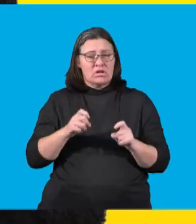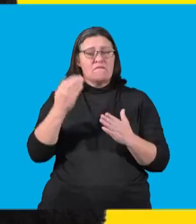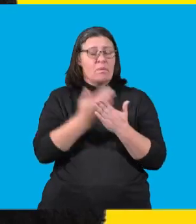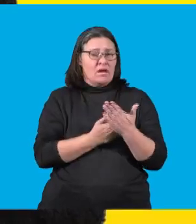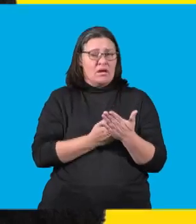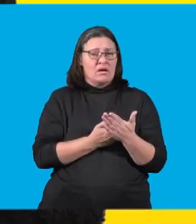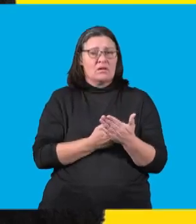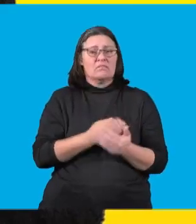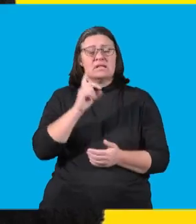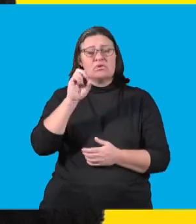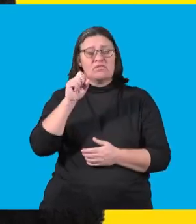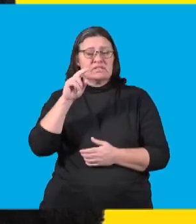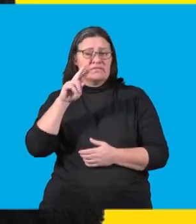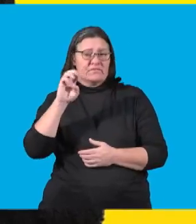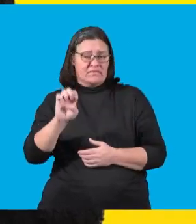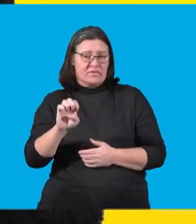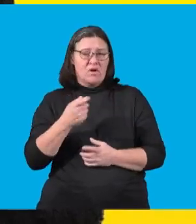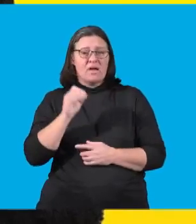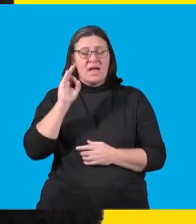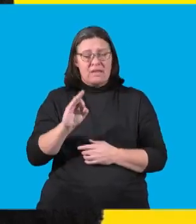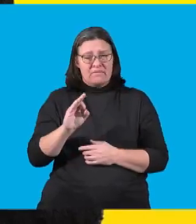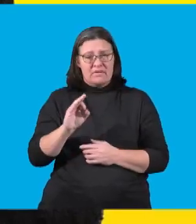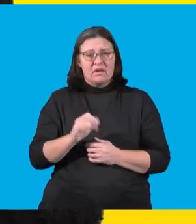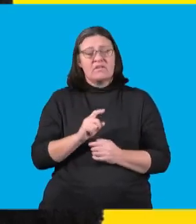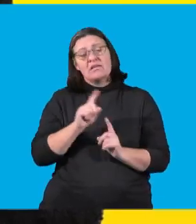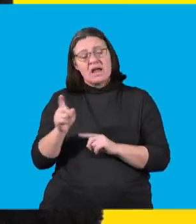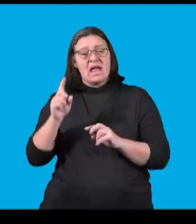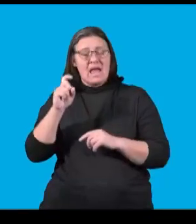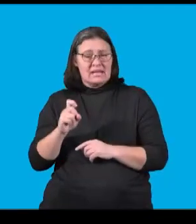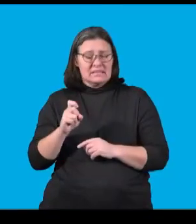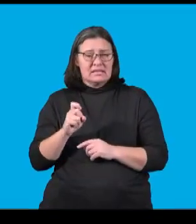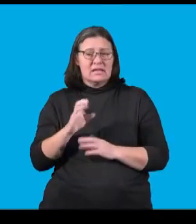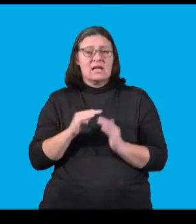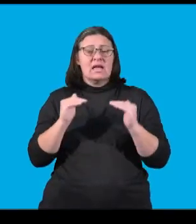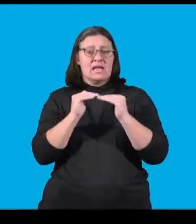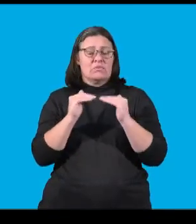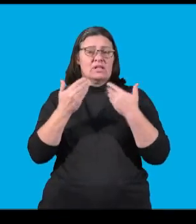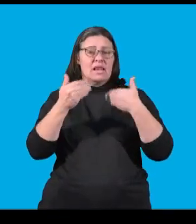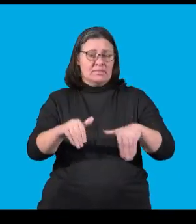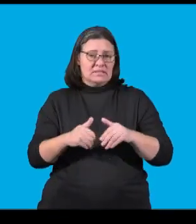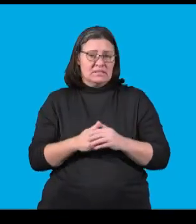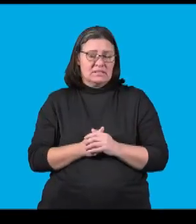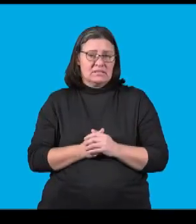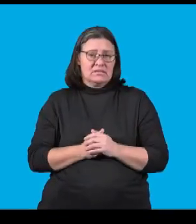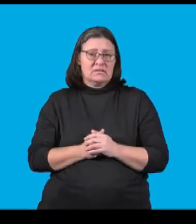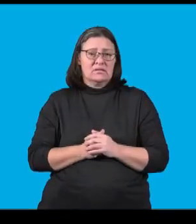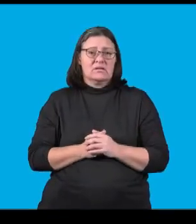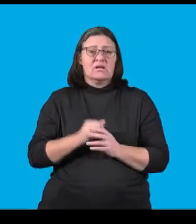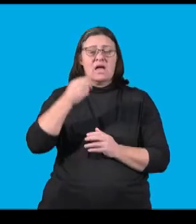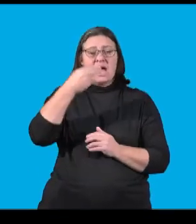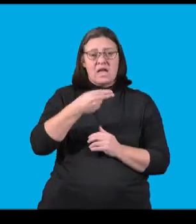first principles formula, which says the derivative of f with respect to x is equal to the